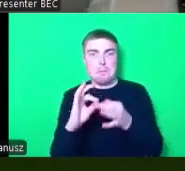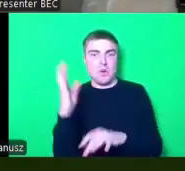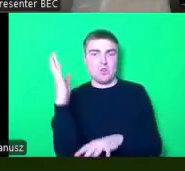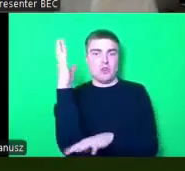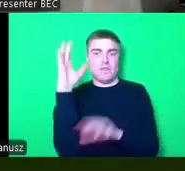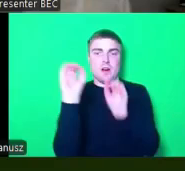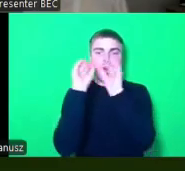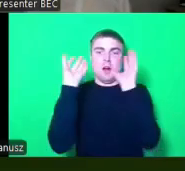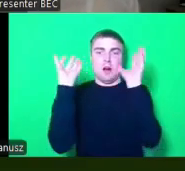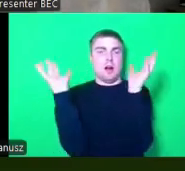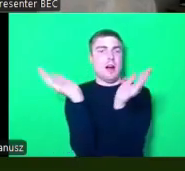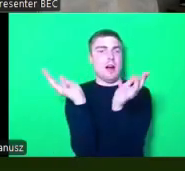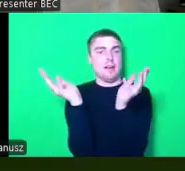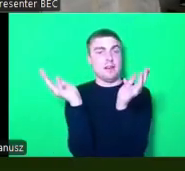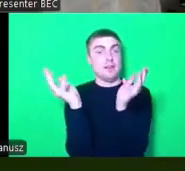here,